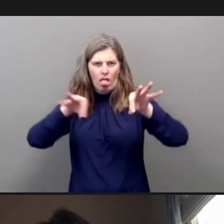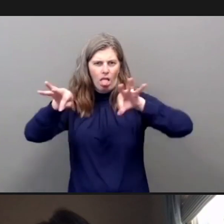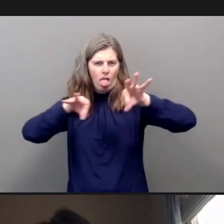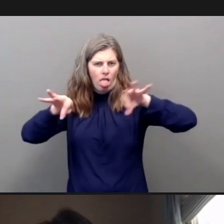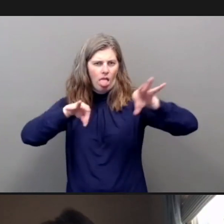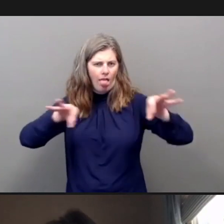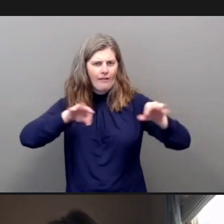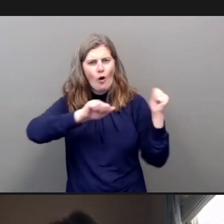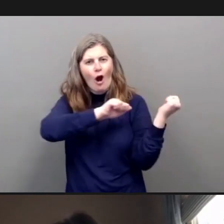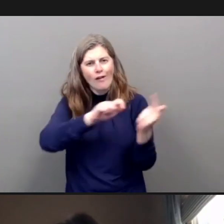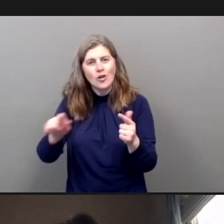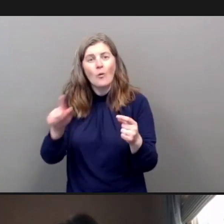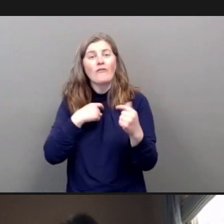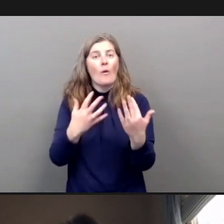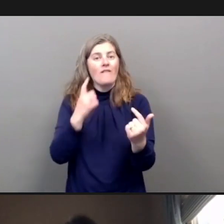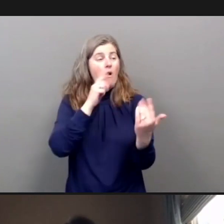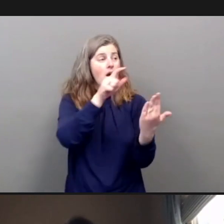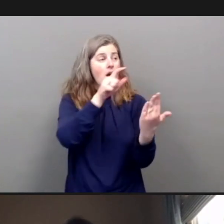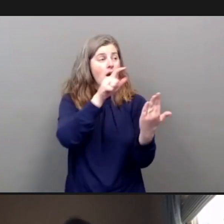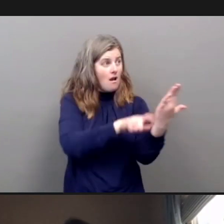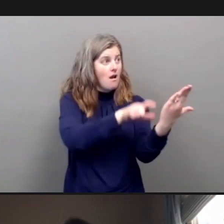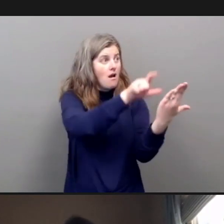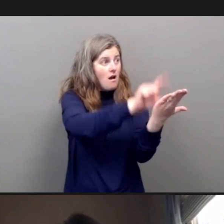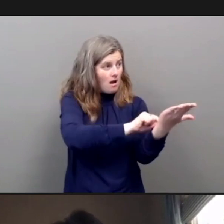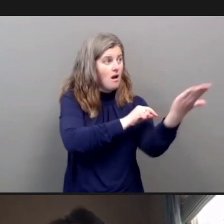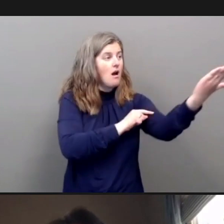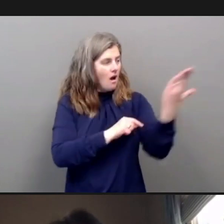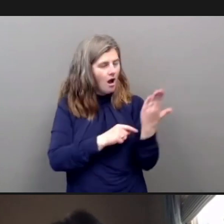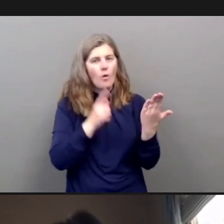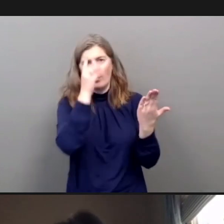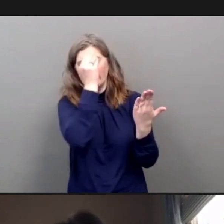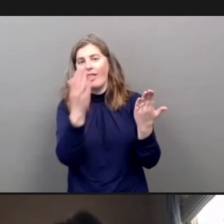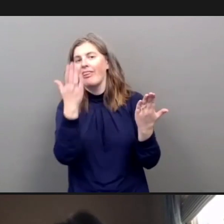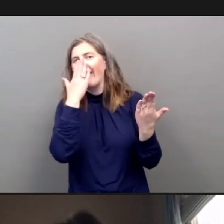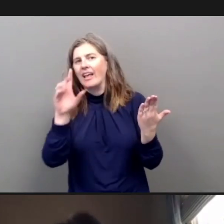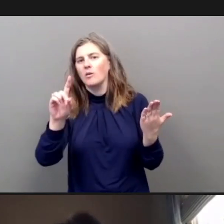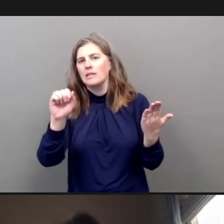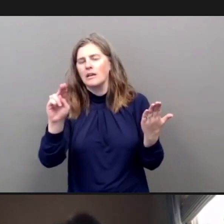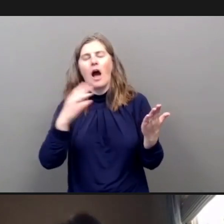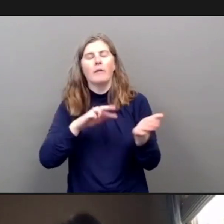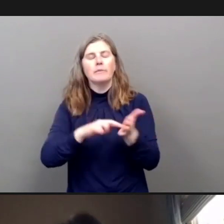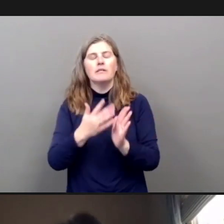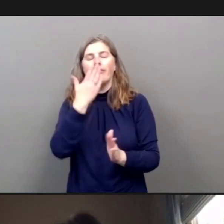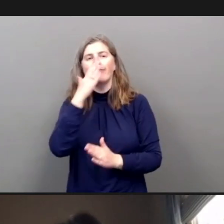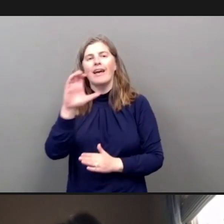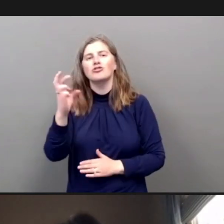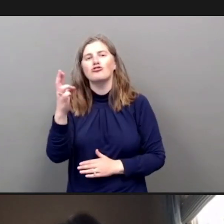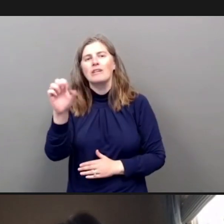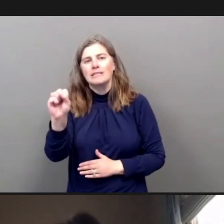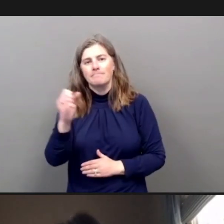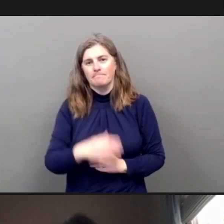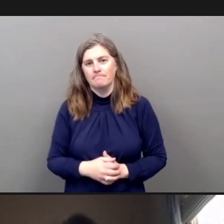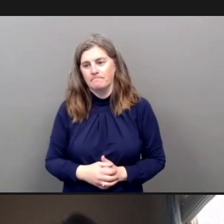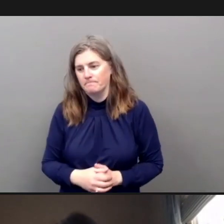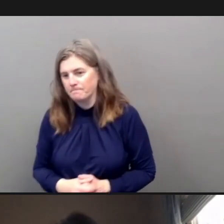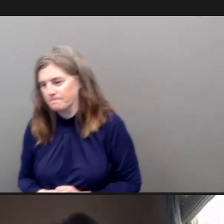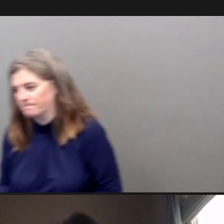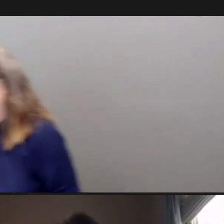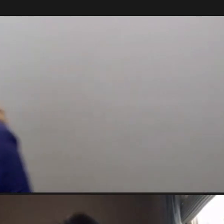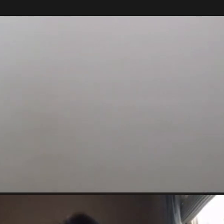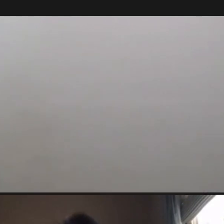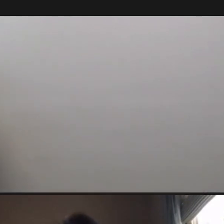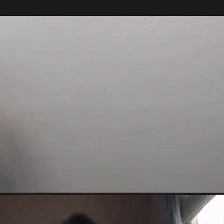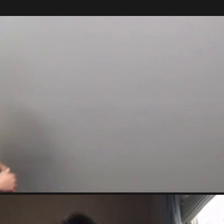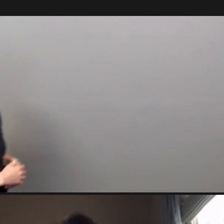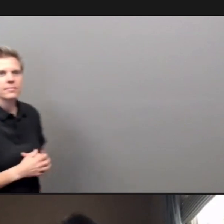the literature comes out, we'll keep you updated because it's a good question. Thanks, Dan. Thanks, Chris. All right, next up,